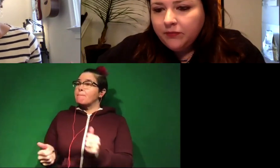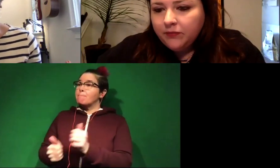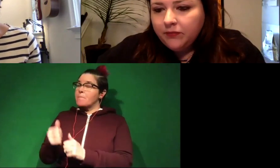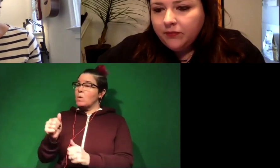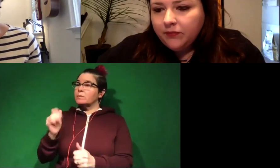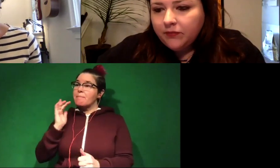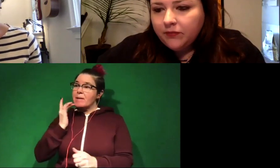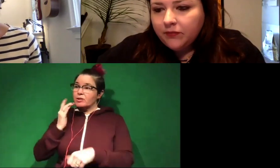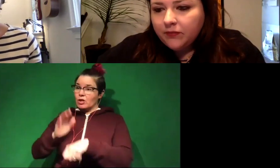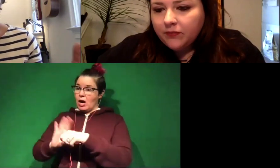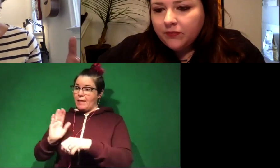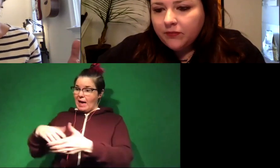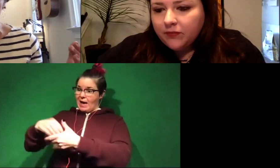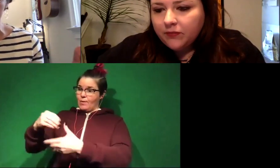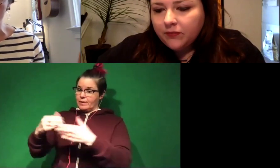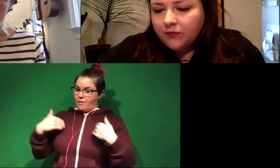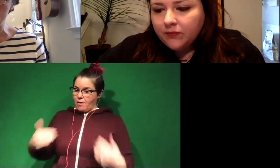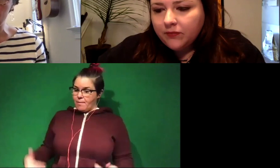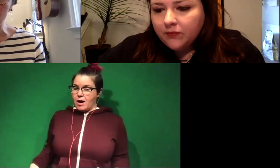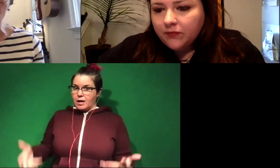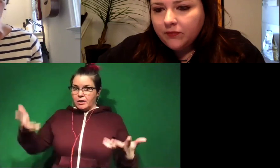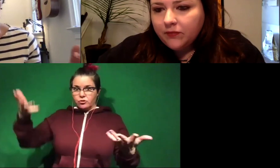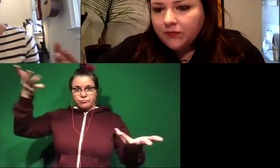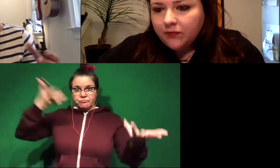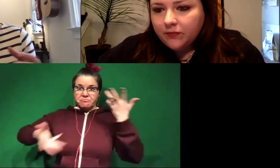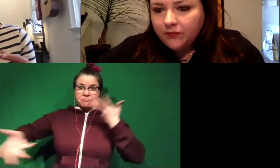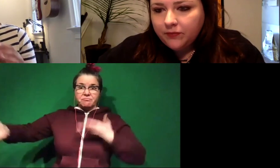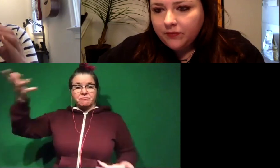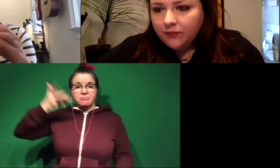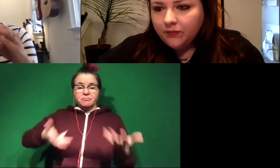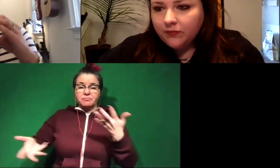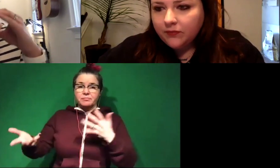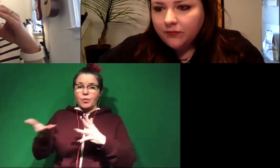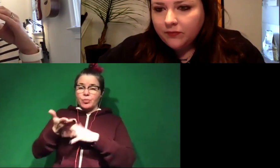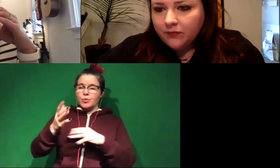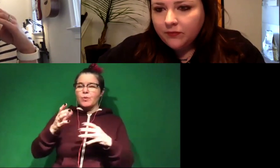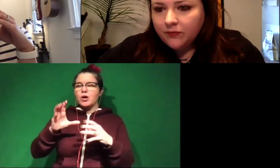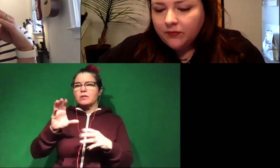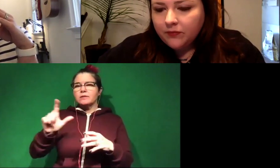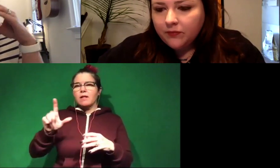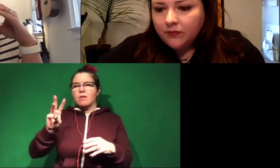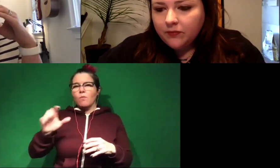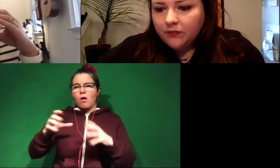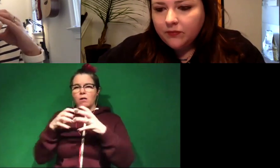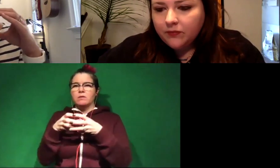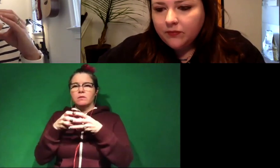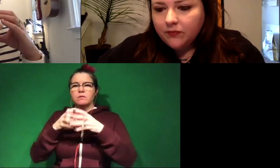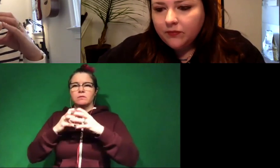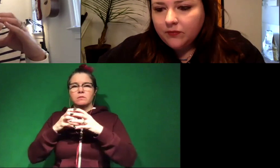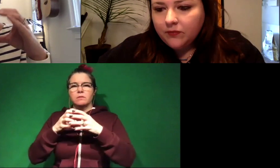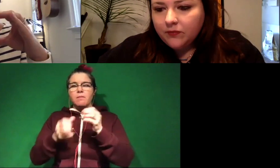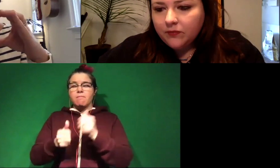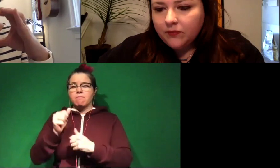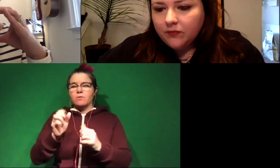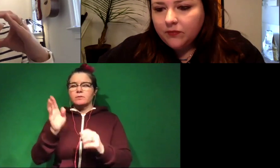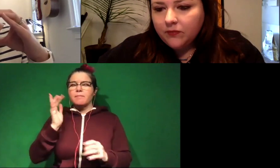our body on the outside, it just flows in through their cell wall. So they have, most bacteria have